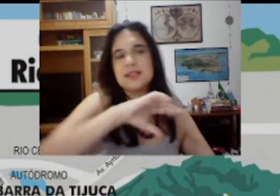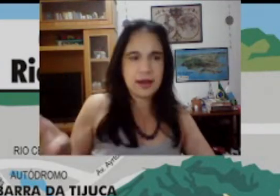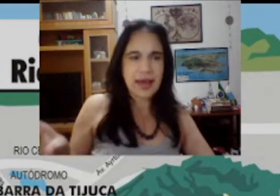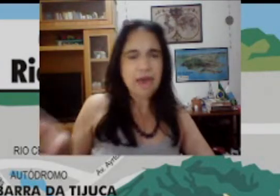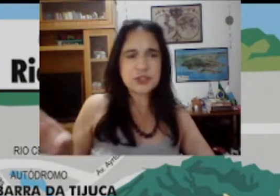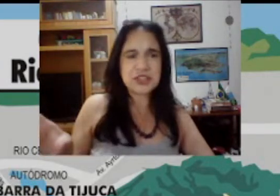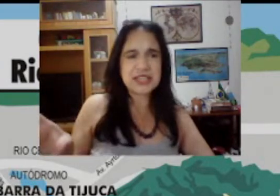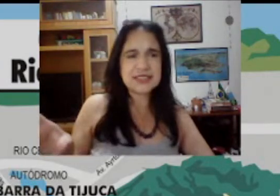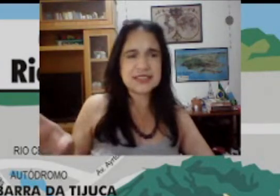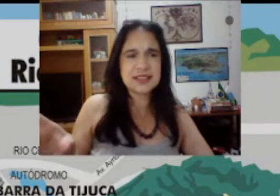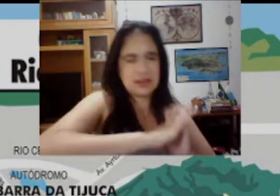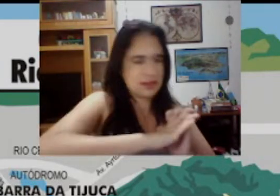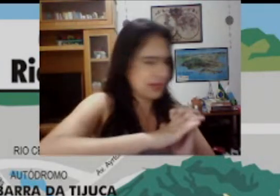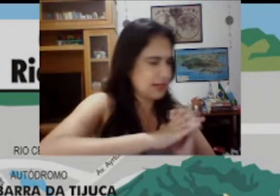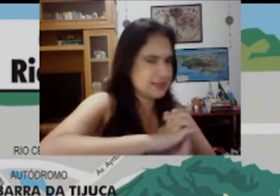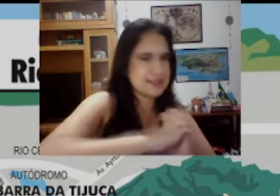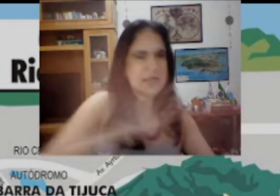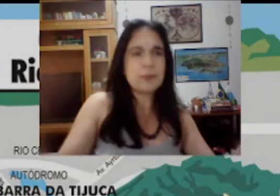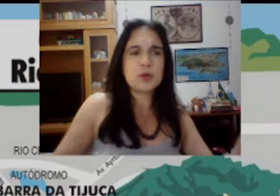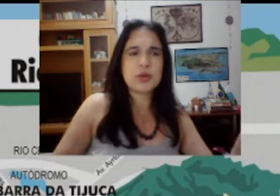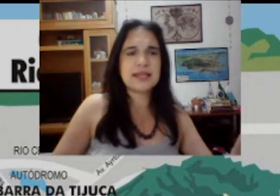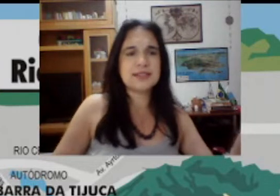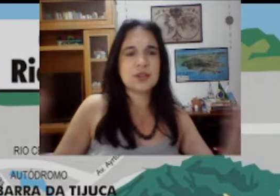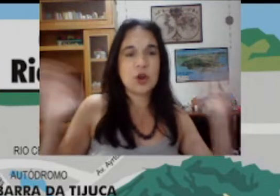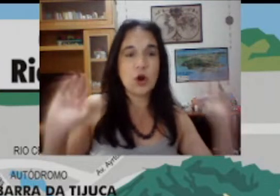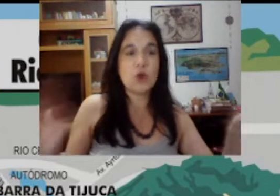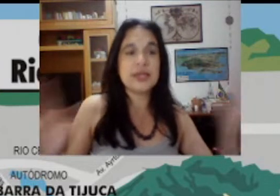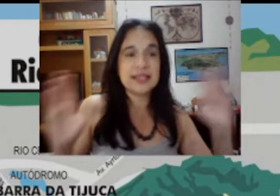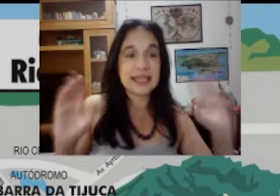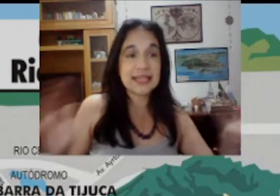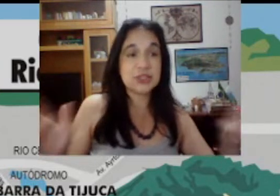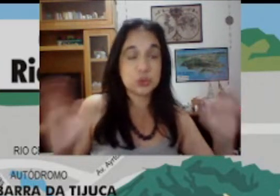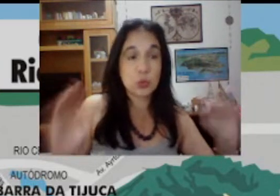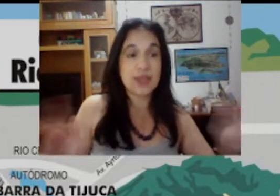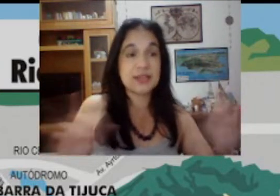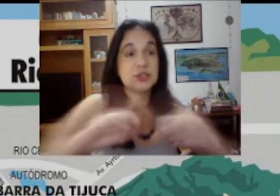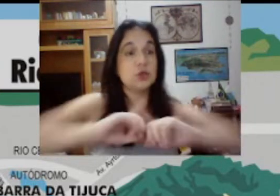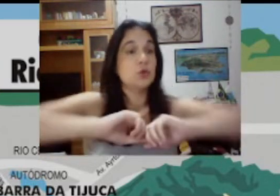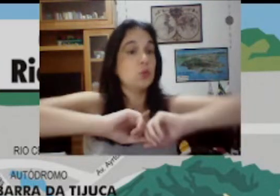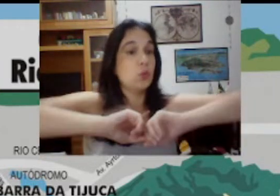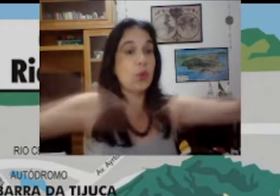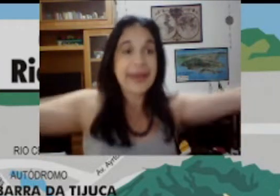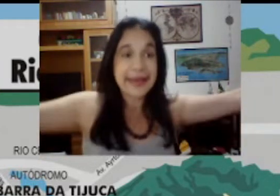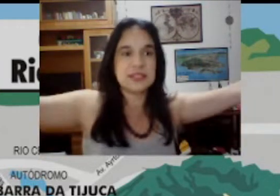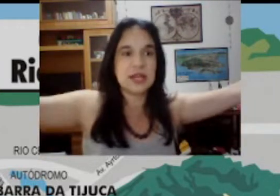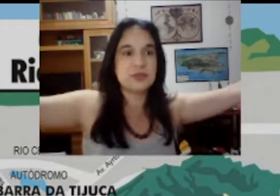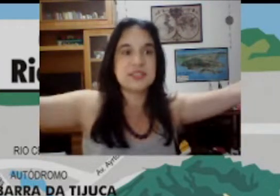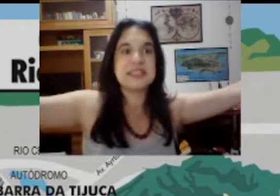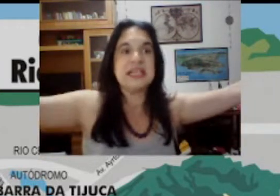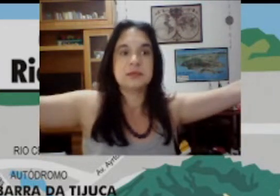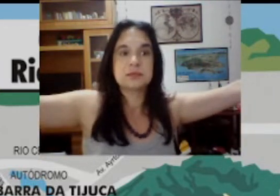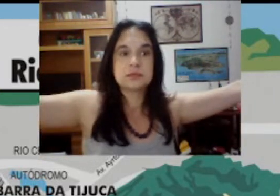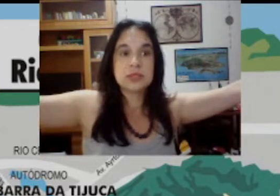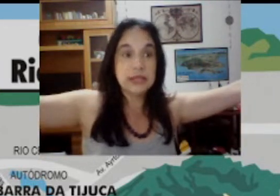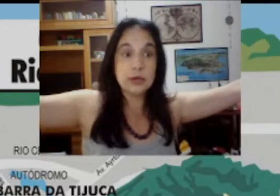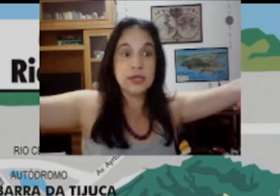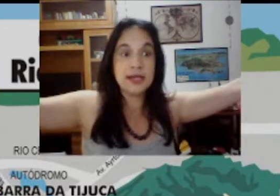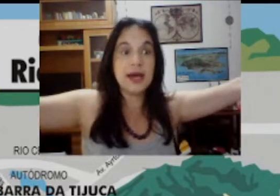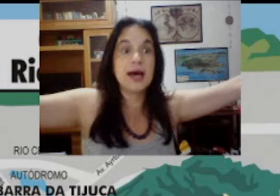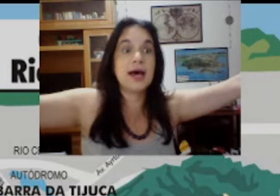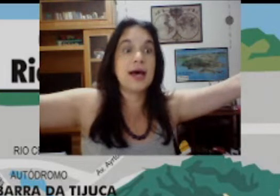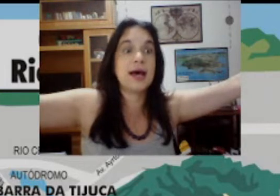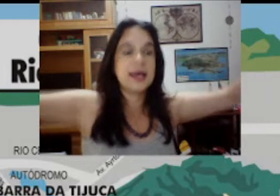But after this, they separated, going each one to one end of the city.